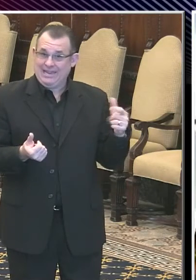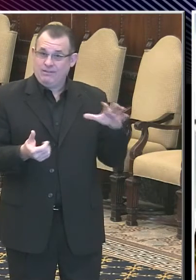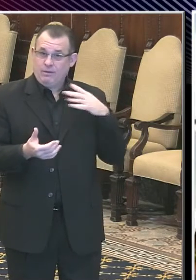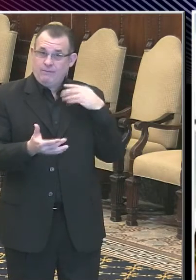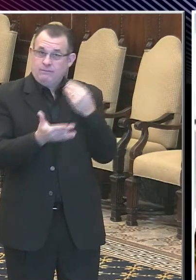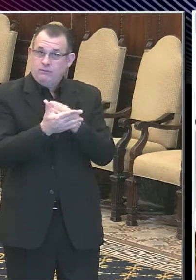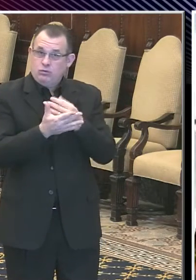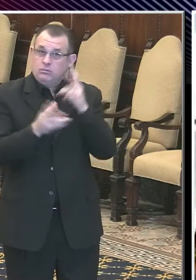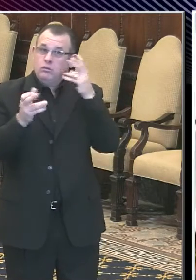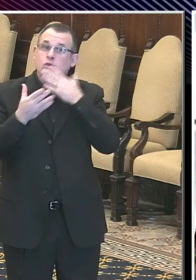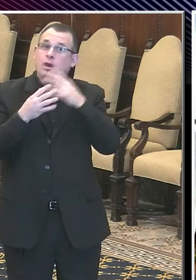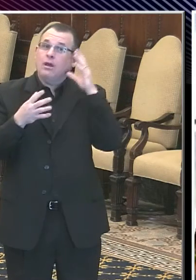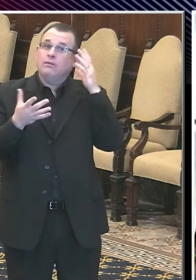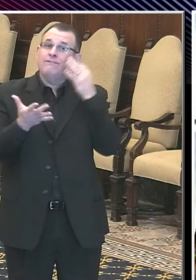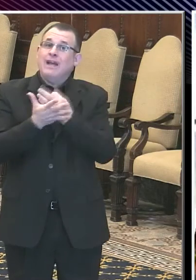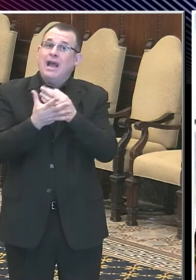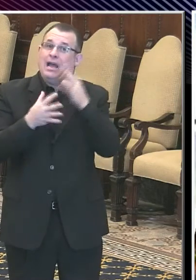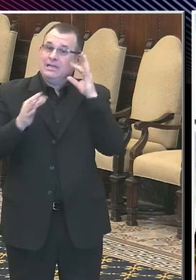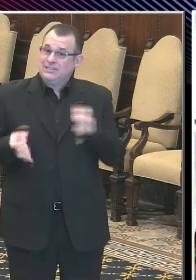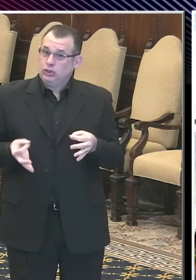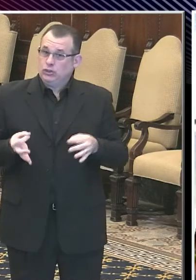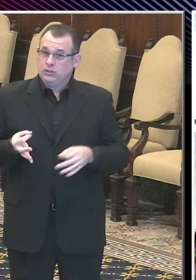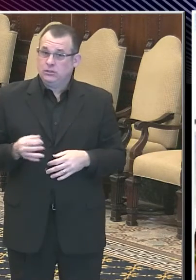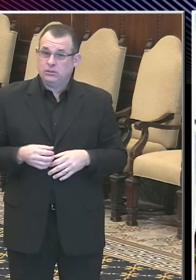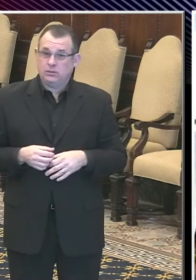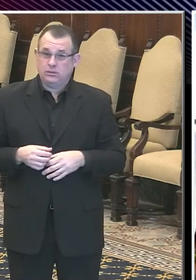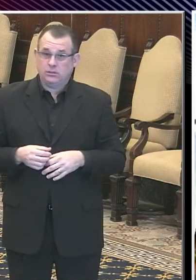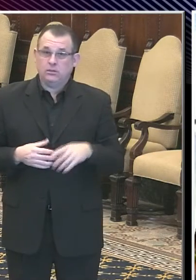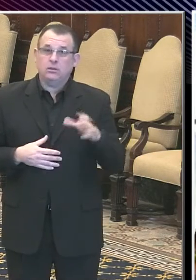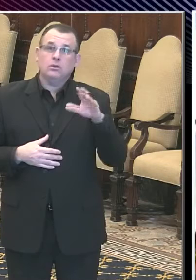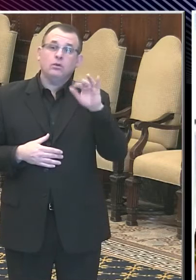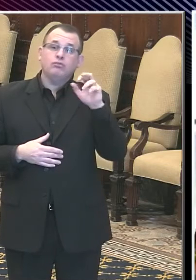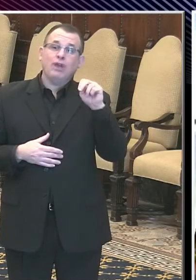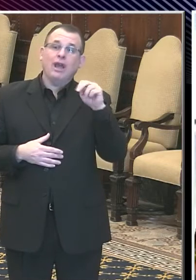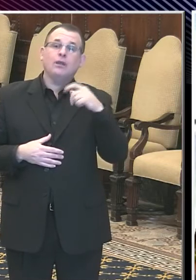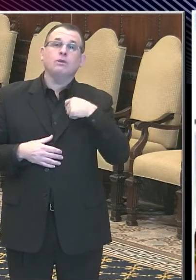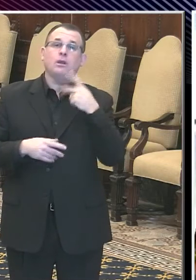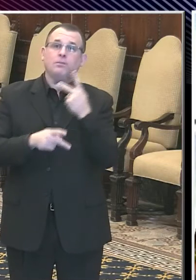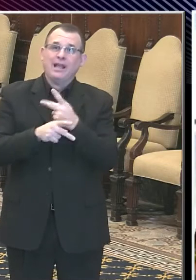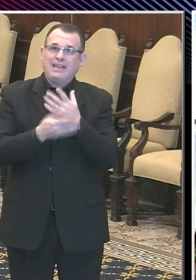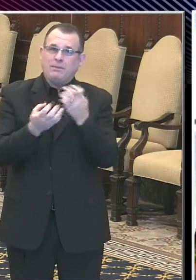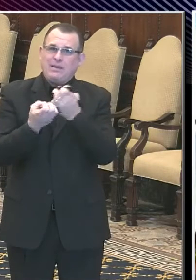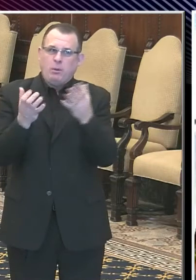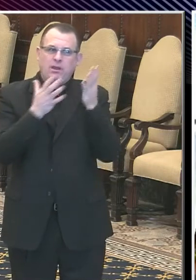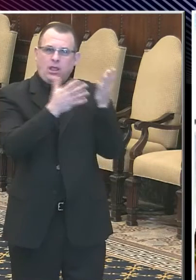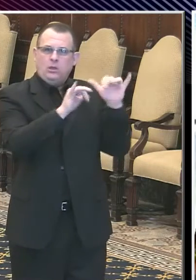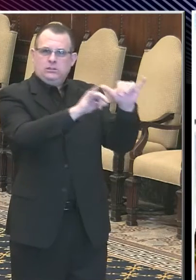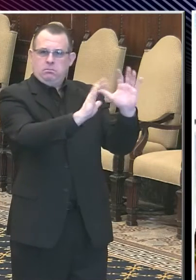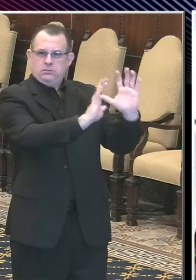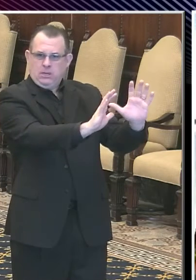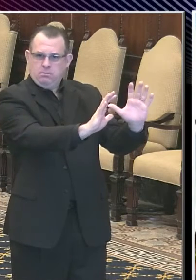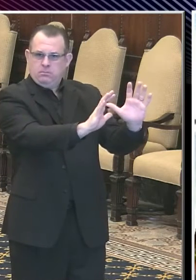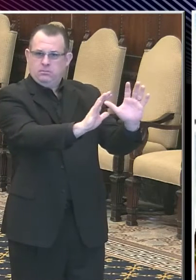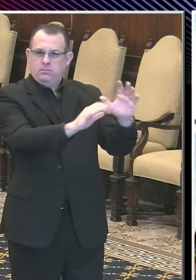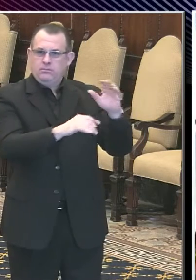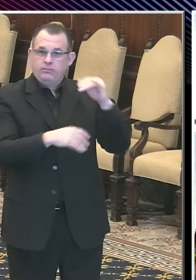So yes, we do intend to keep some equipment there for one, if